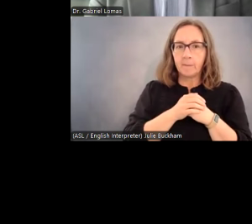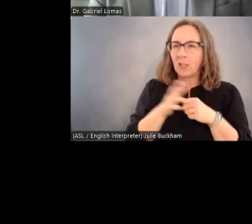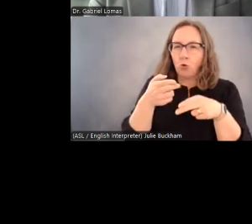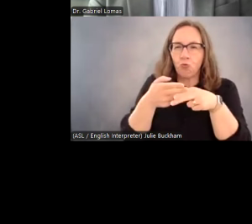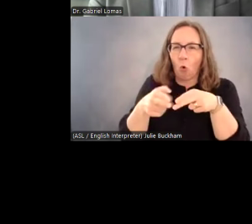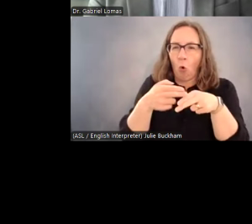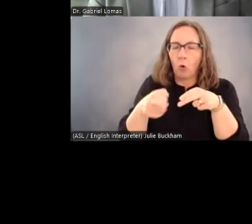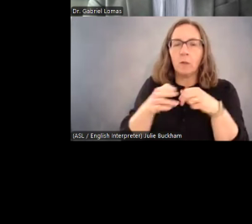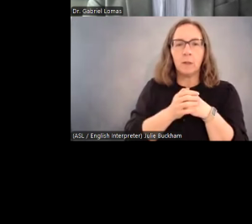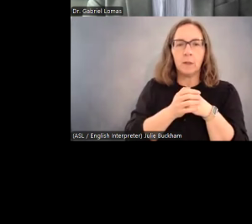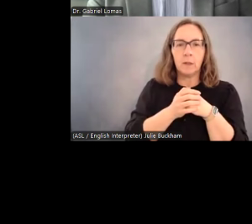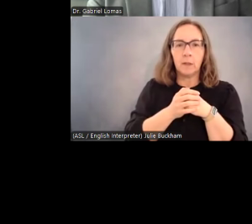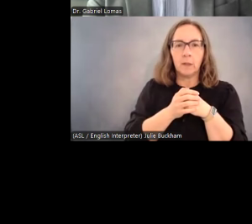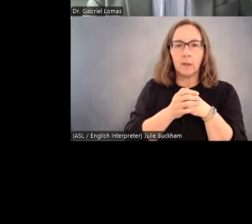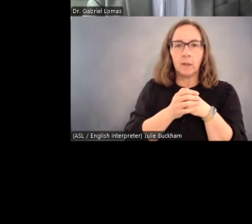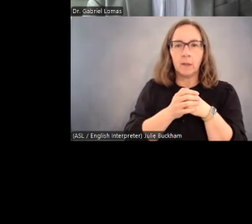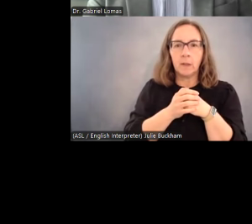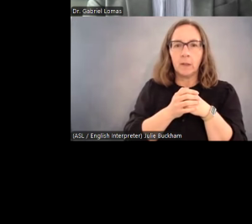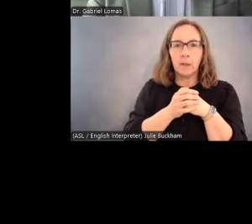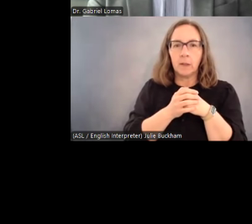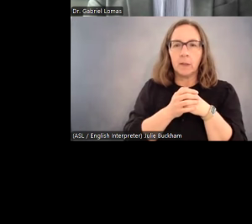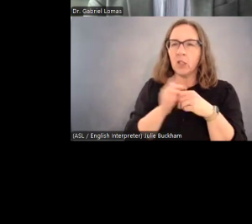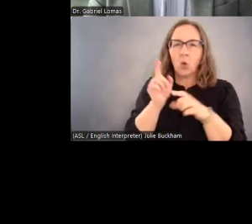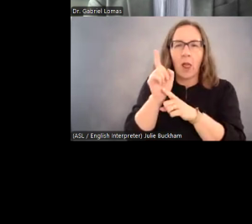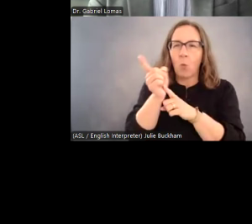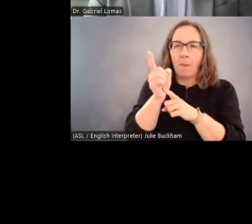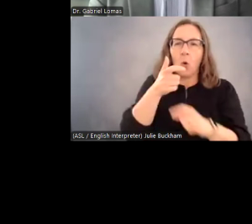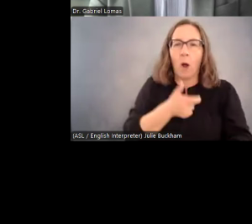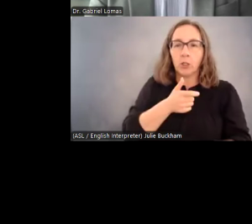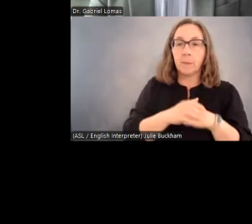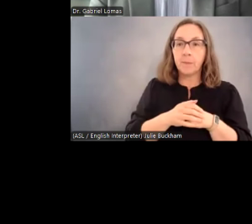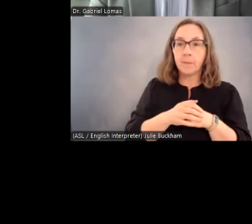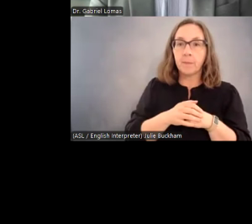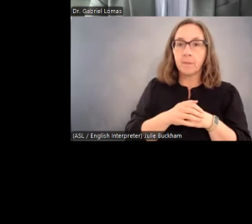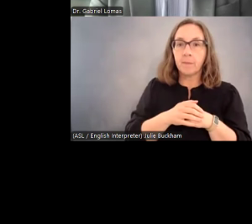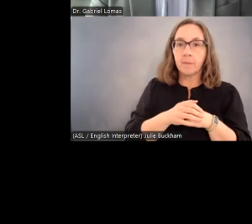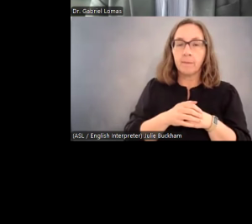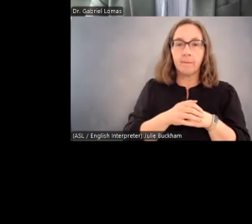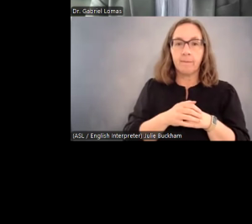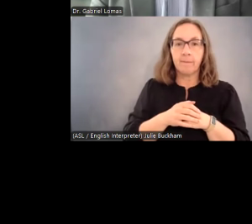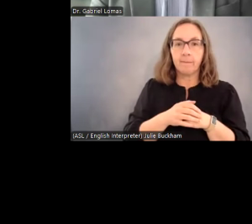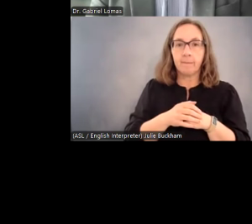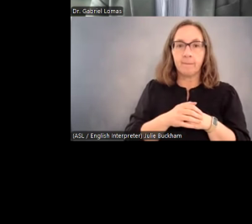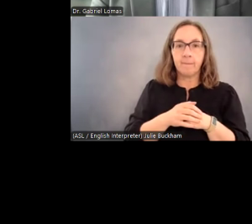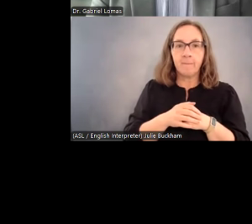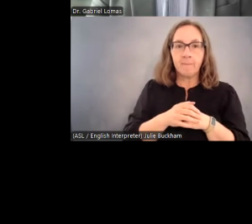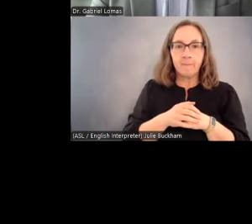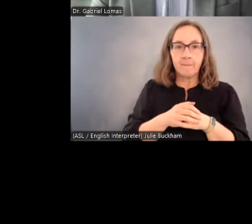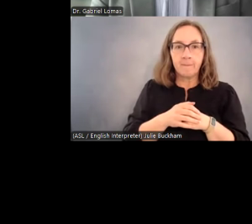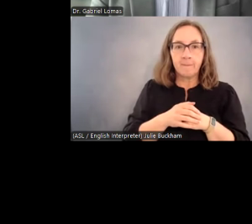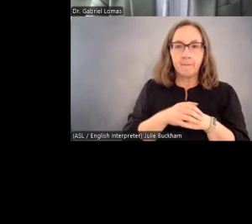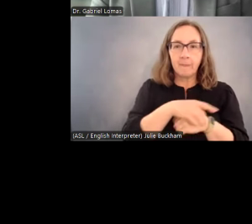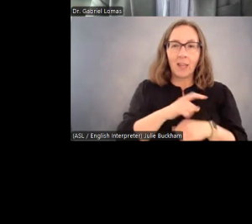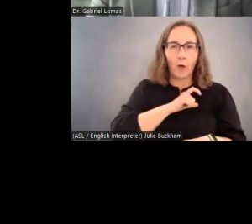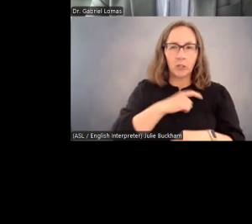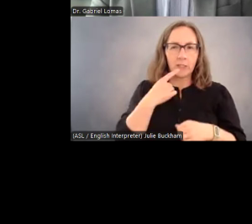at 1823 for a minute or so. And obviously you're hearing impaired. Are you completely deaf